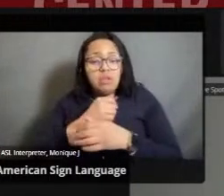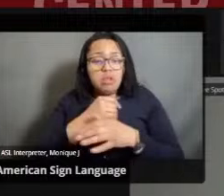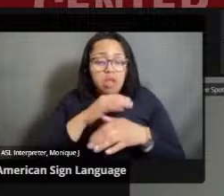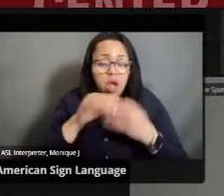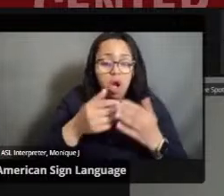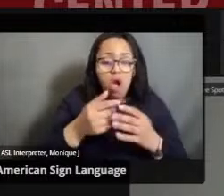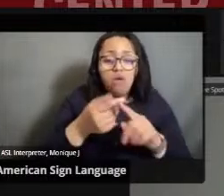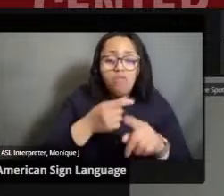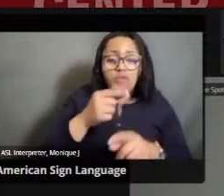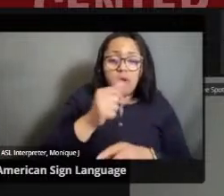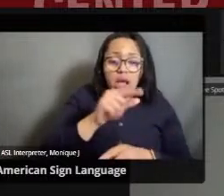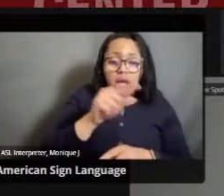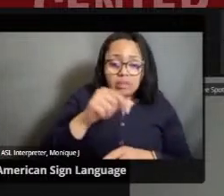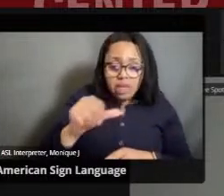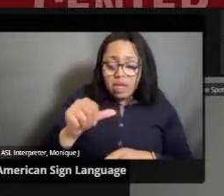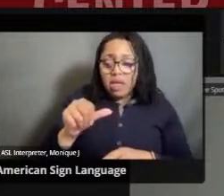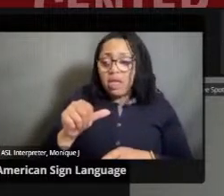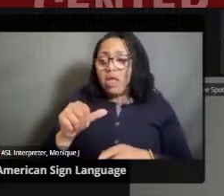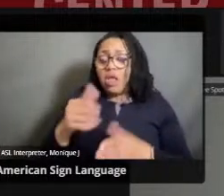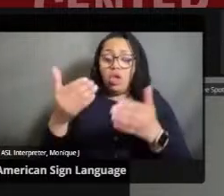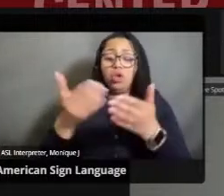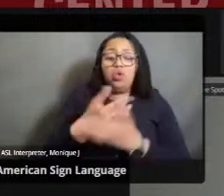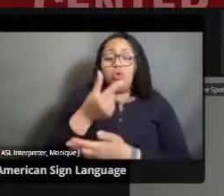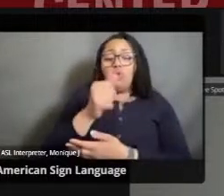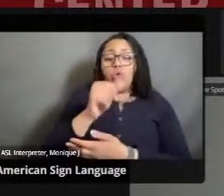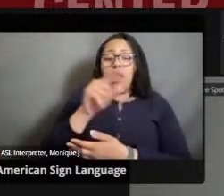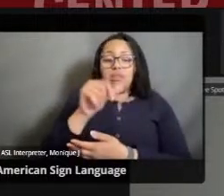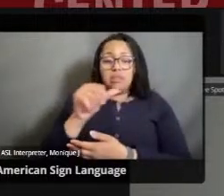Gaza, unbesieged, is coming into being.